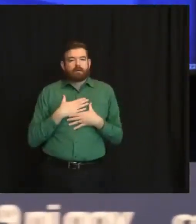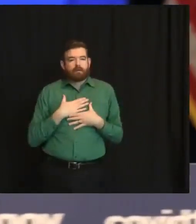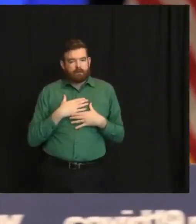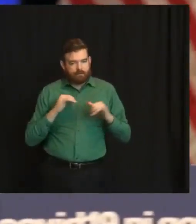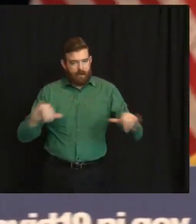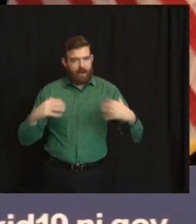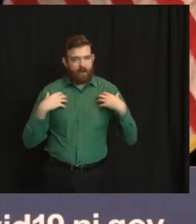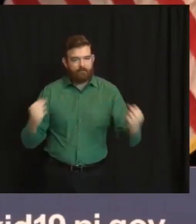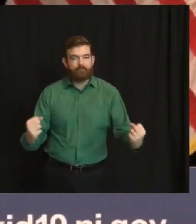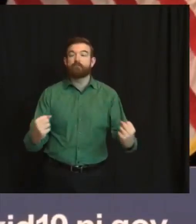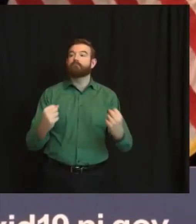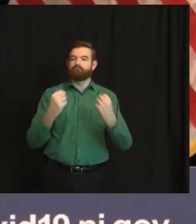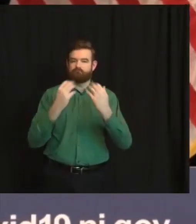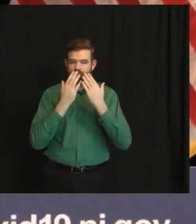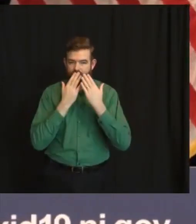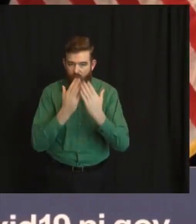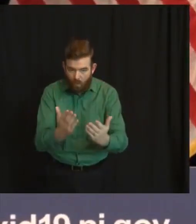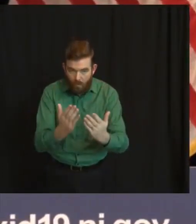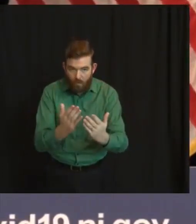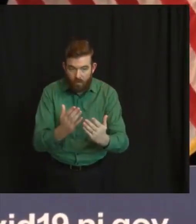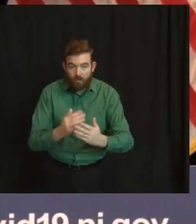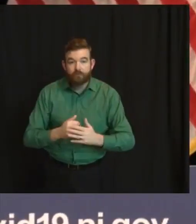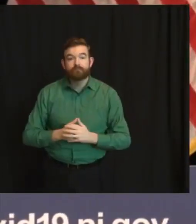I don't know about you, but I do what Judy tells me to do.